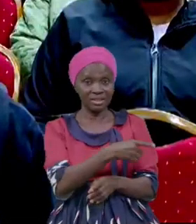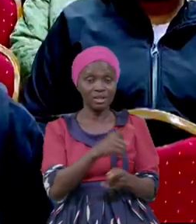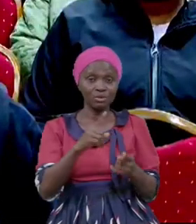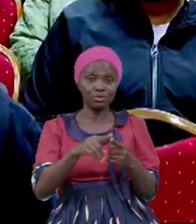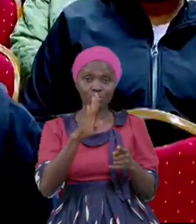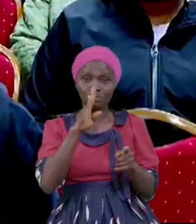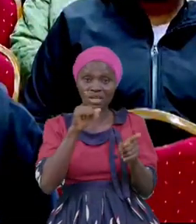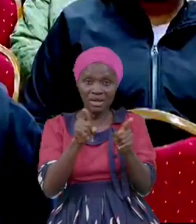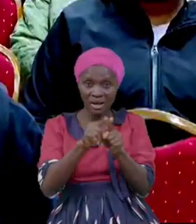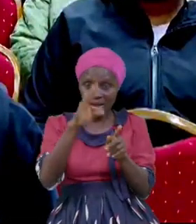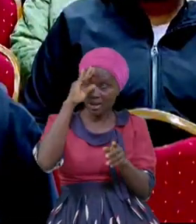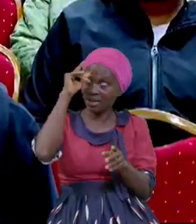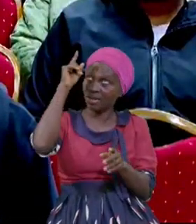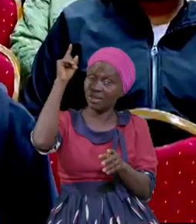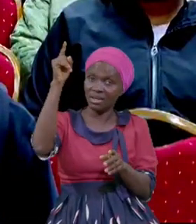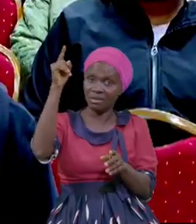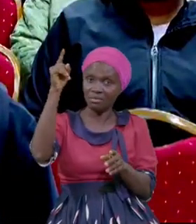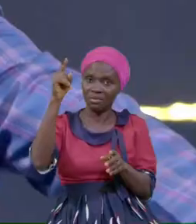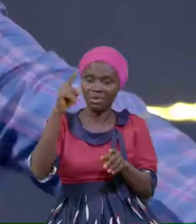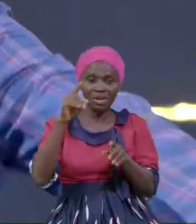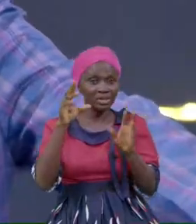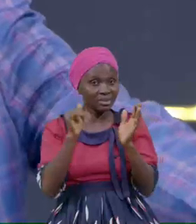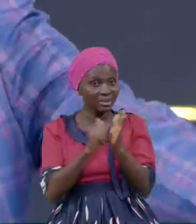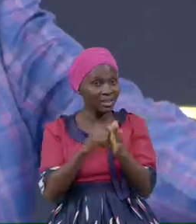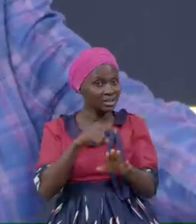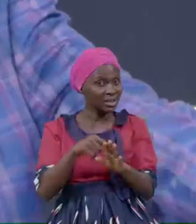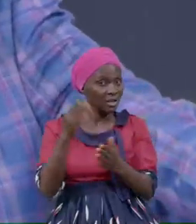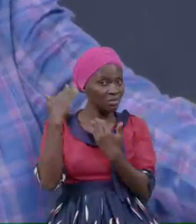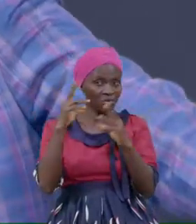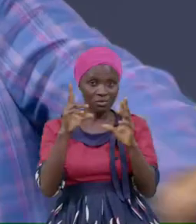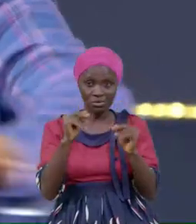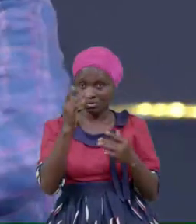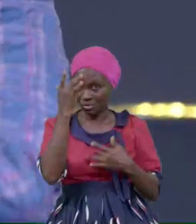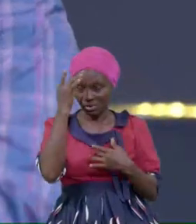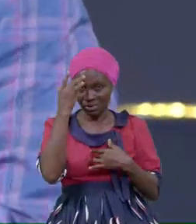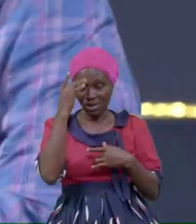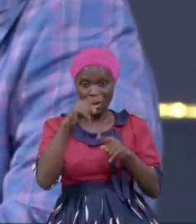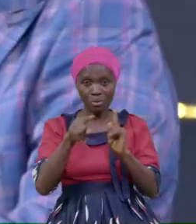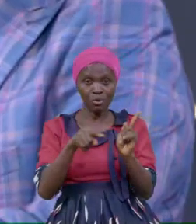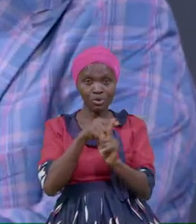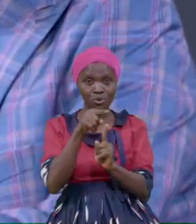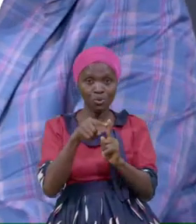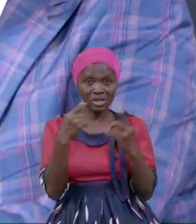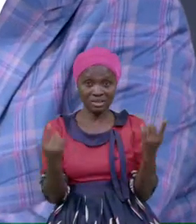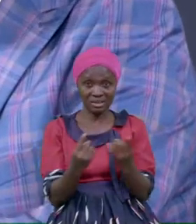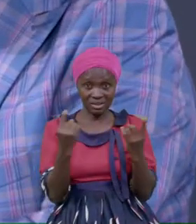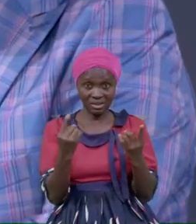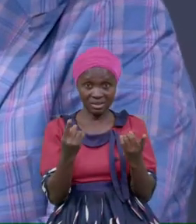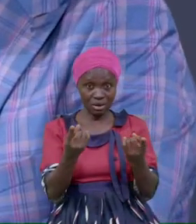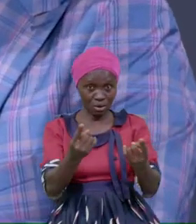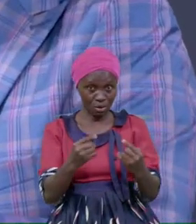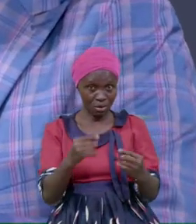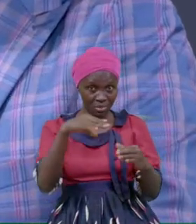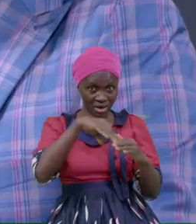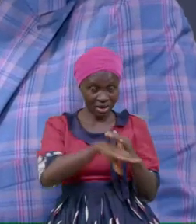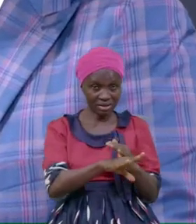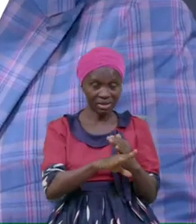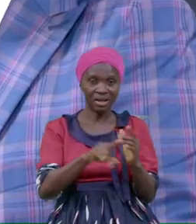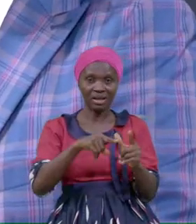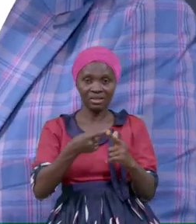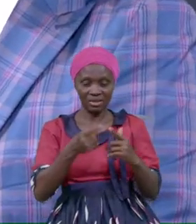sickness. But when sin came, sickness came, because sin was the cord that drew